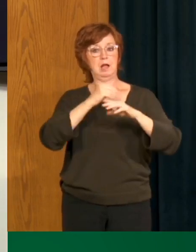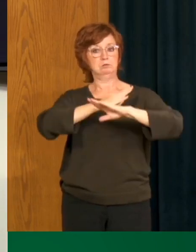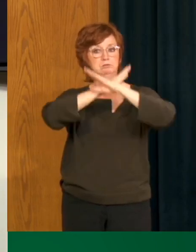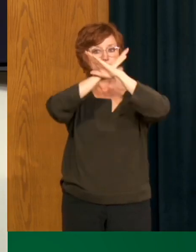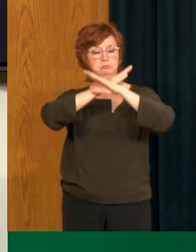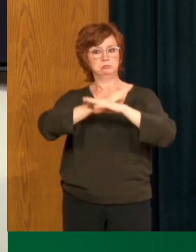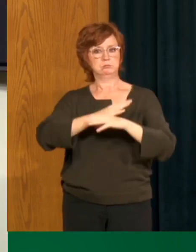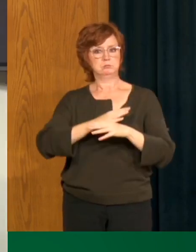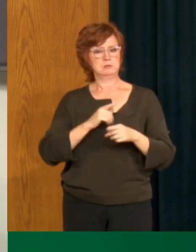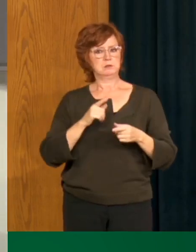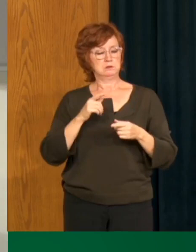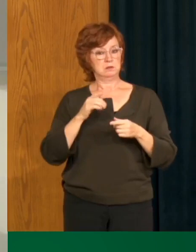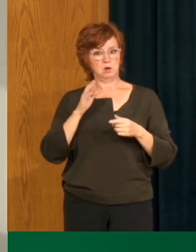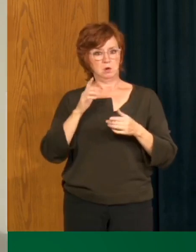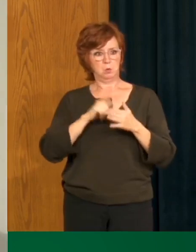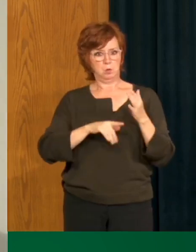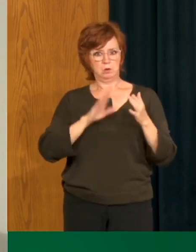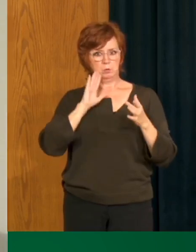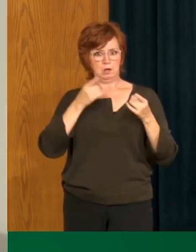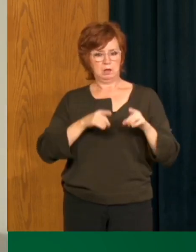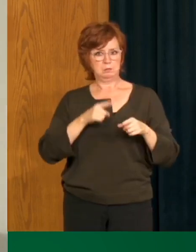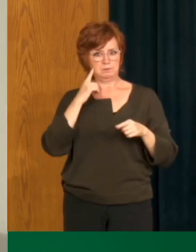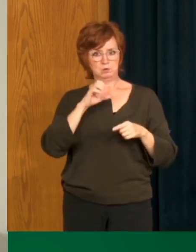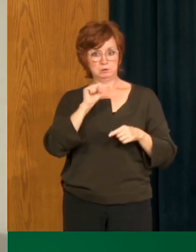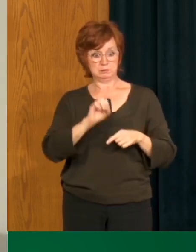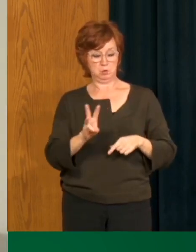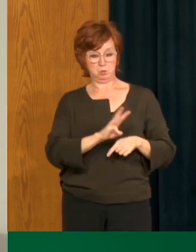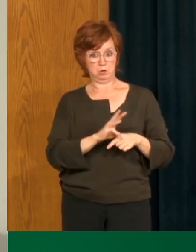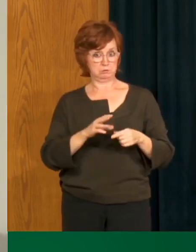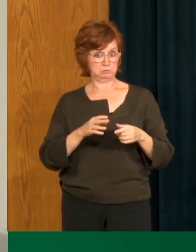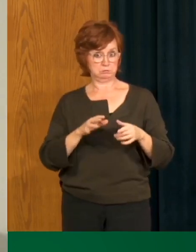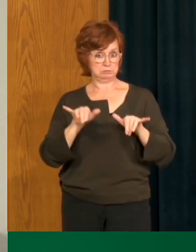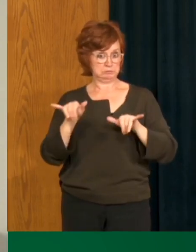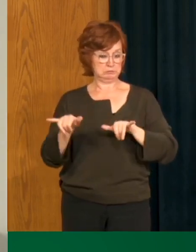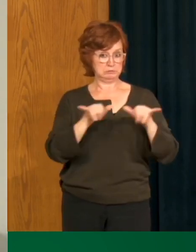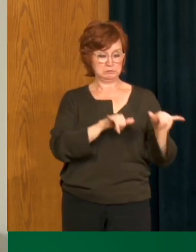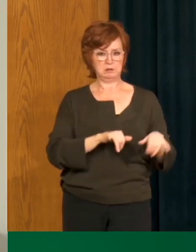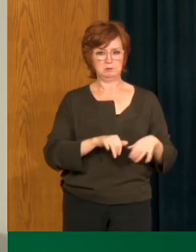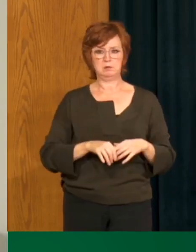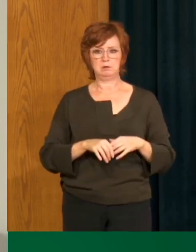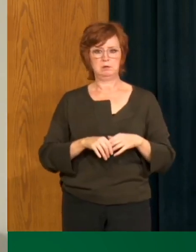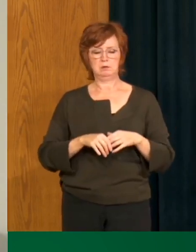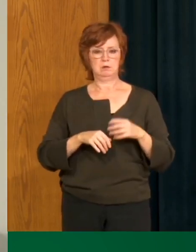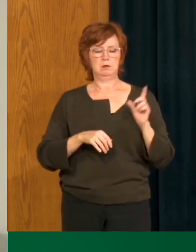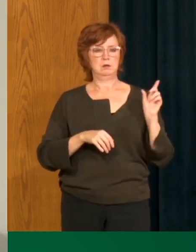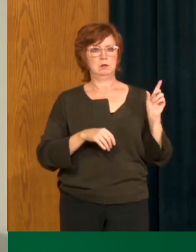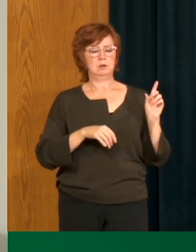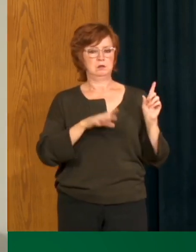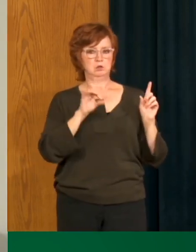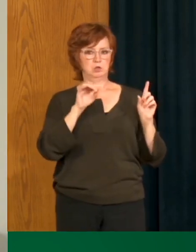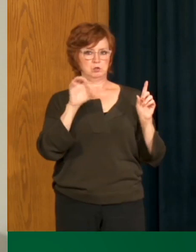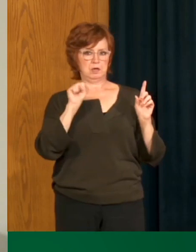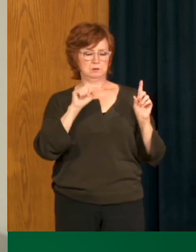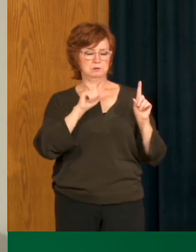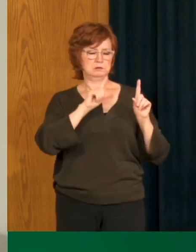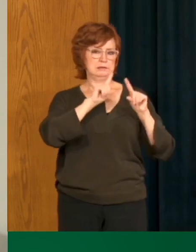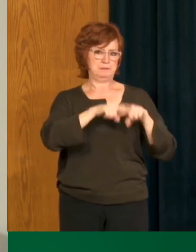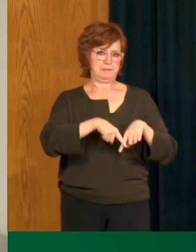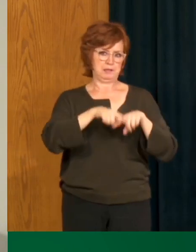I think, like I said, you have to look at the context. Right now we are talking about individual cases. In 10 cases,